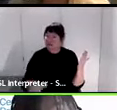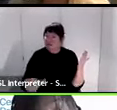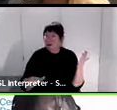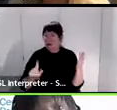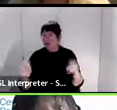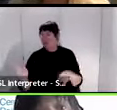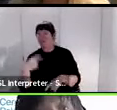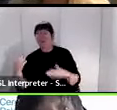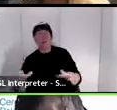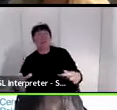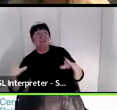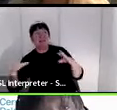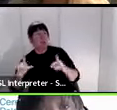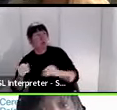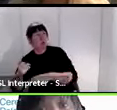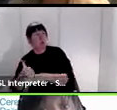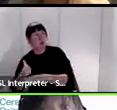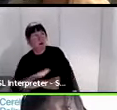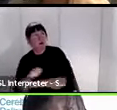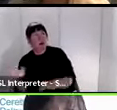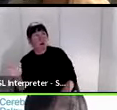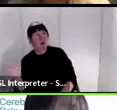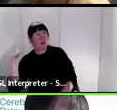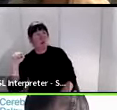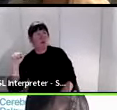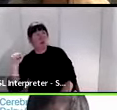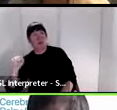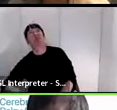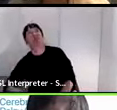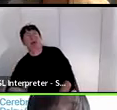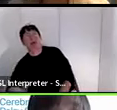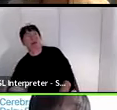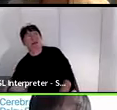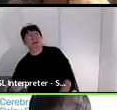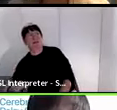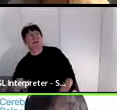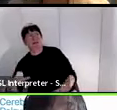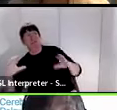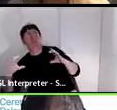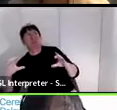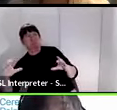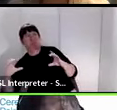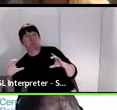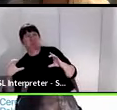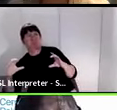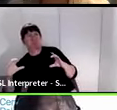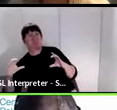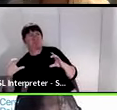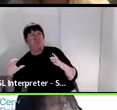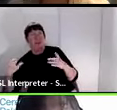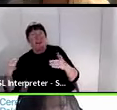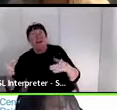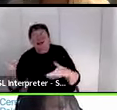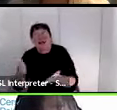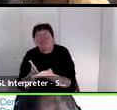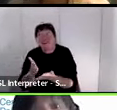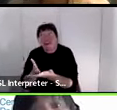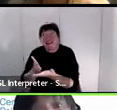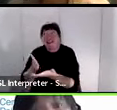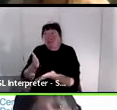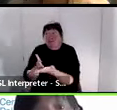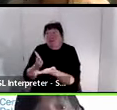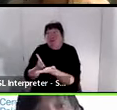forever. Our backs will literally give out, because a lot of our families' backs do give out when they're lifting their